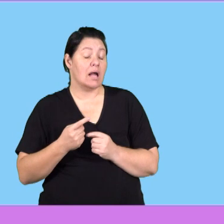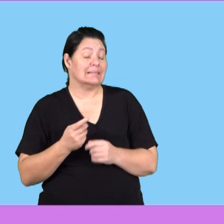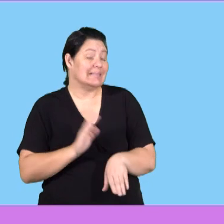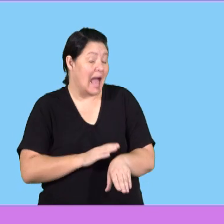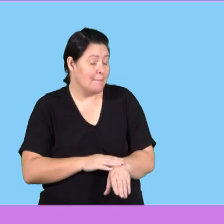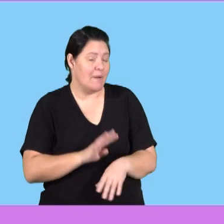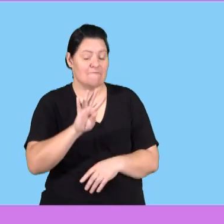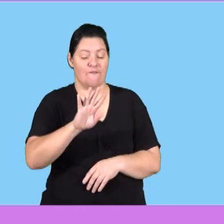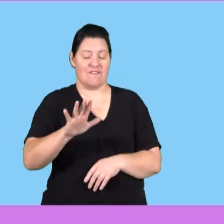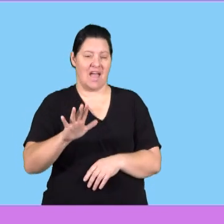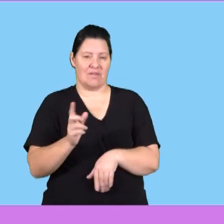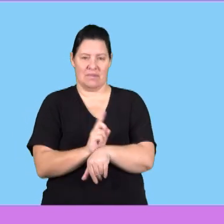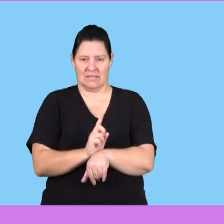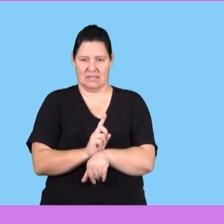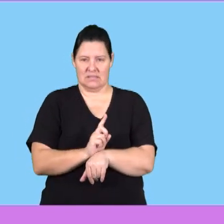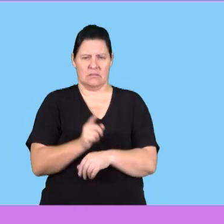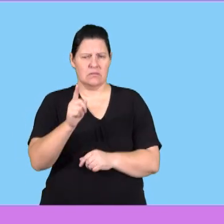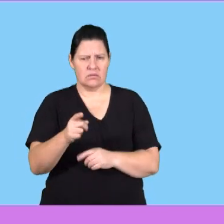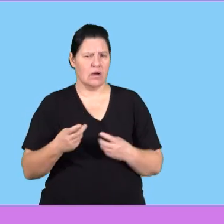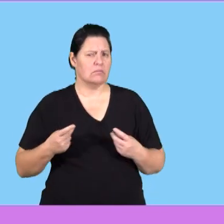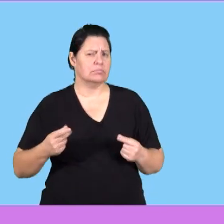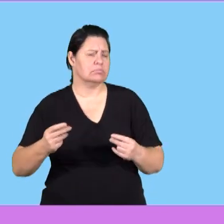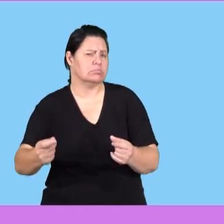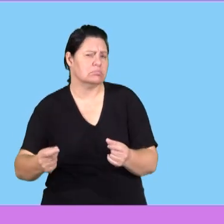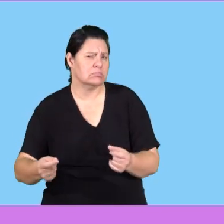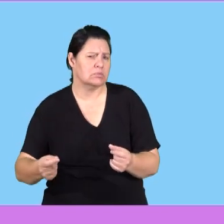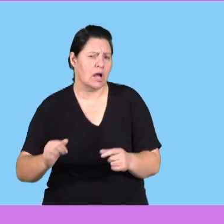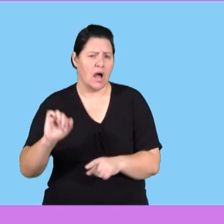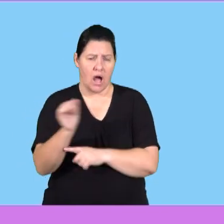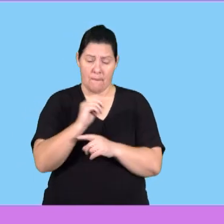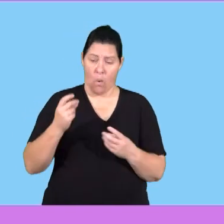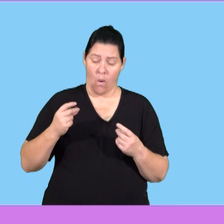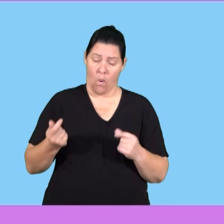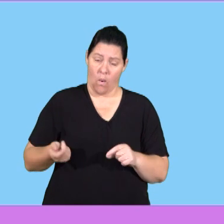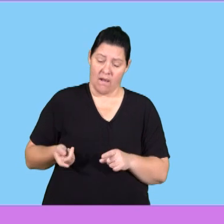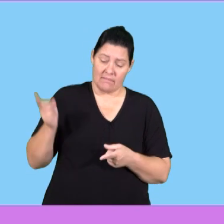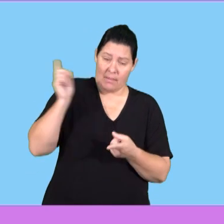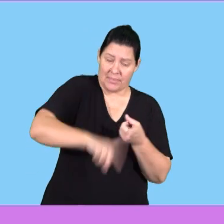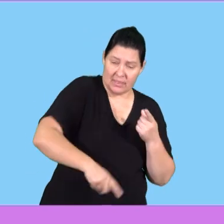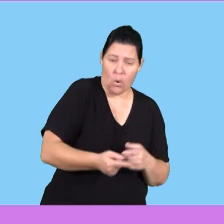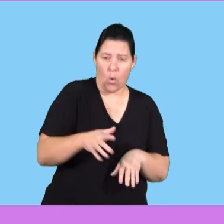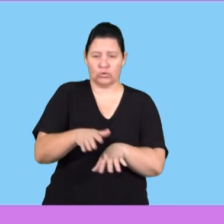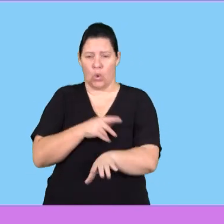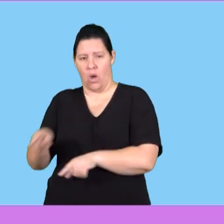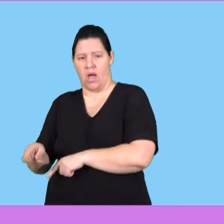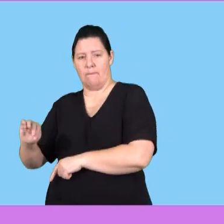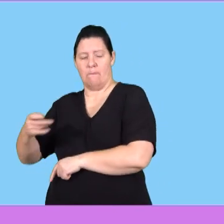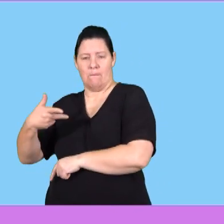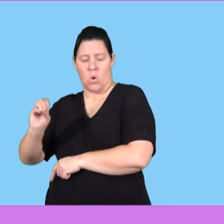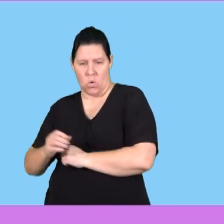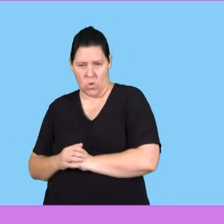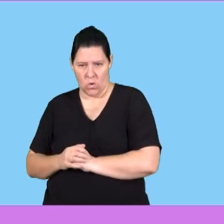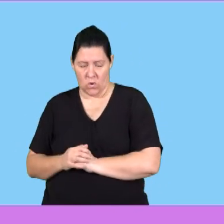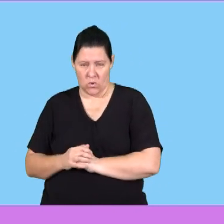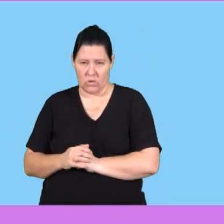minutes. Use calculations to determine if she was driving faster or slower than Mpho.